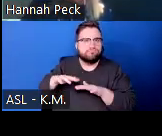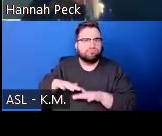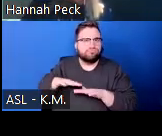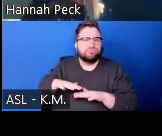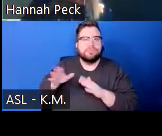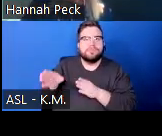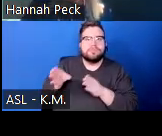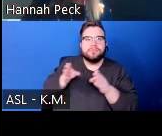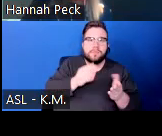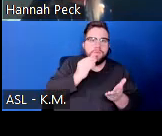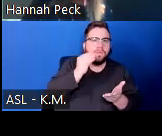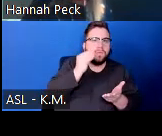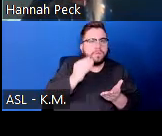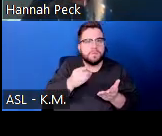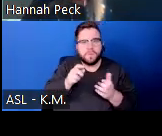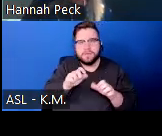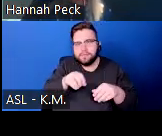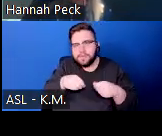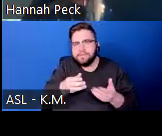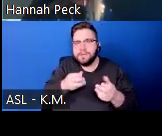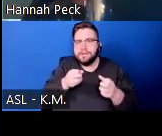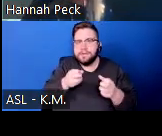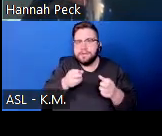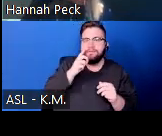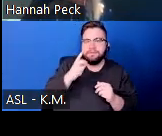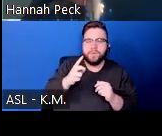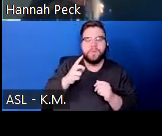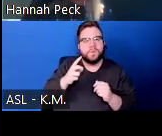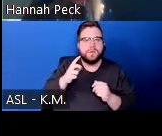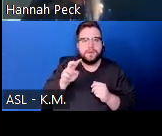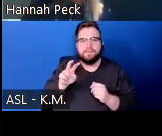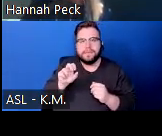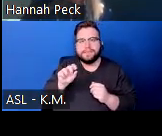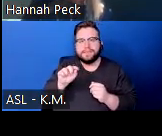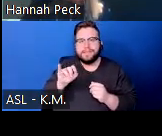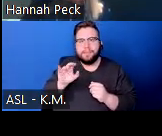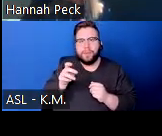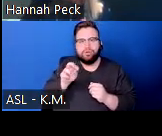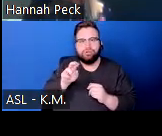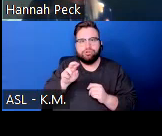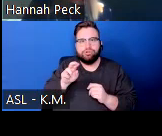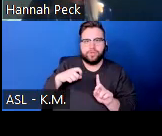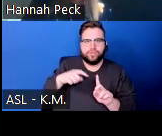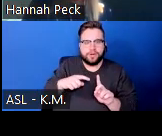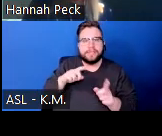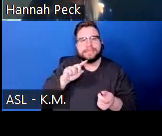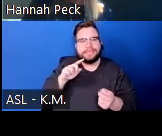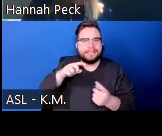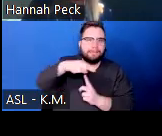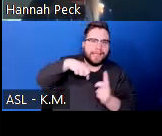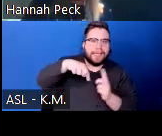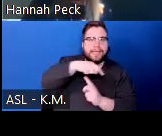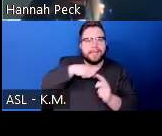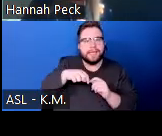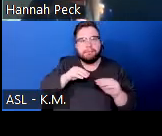provide opportunities for vestibular input, like spinning, swinging, being in different positions. Encouraging lots of tactile play throughout the